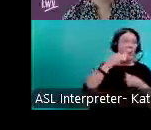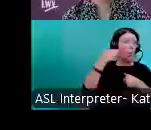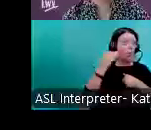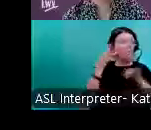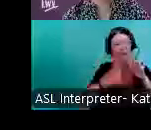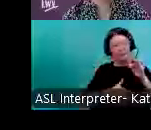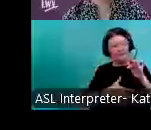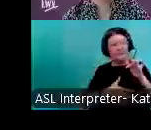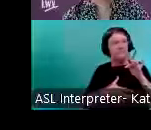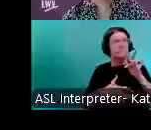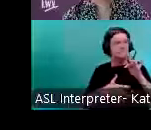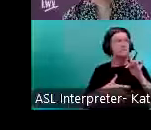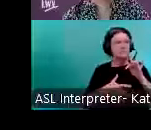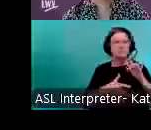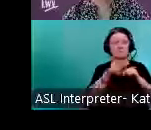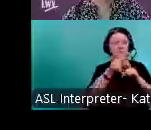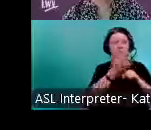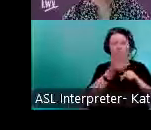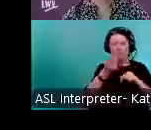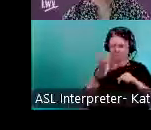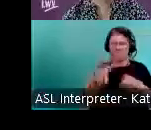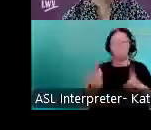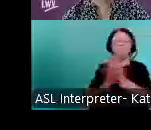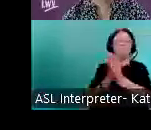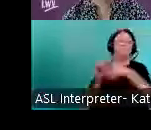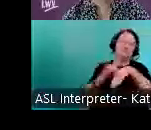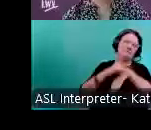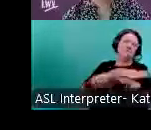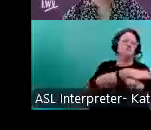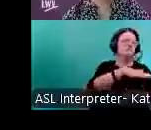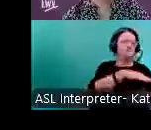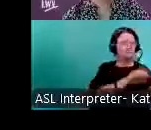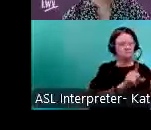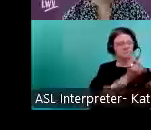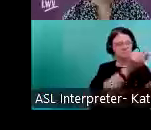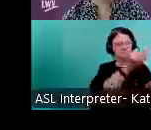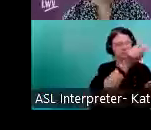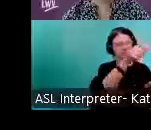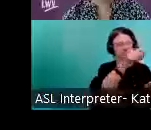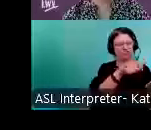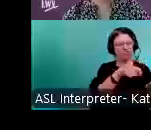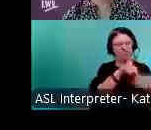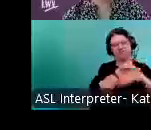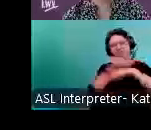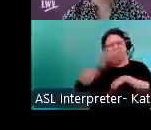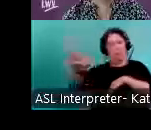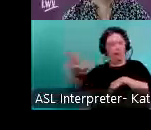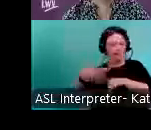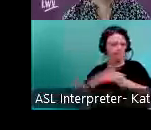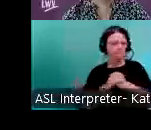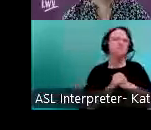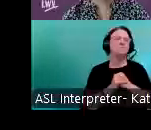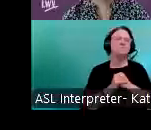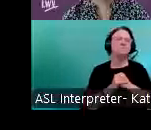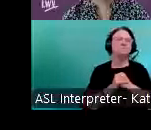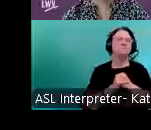an absentee ballot, you can go in there right now today and request that, and it will show up in time for you to vote